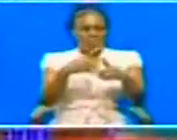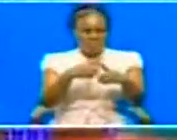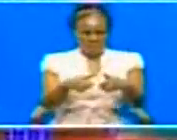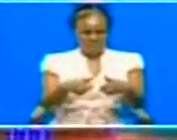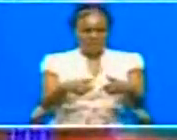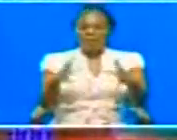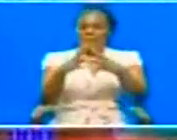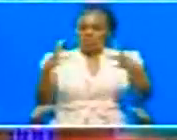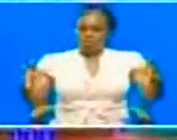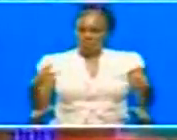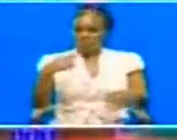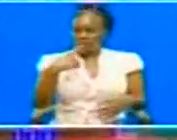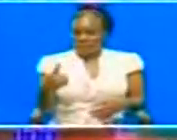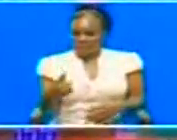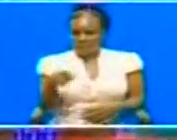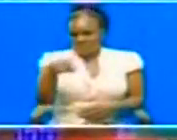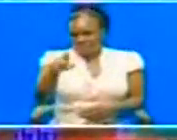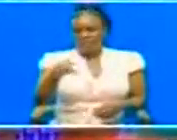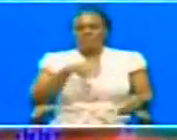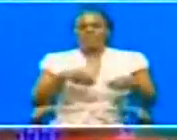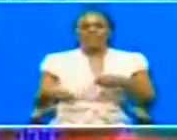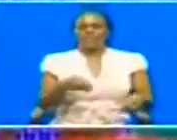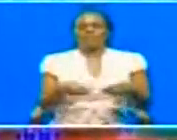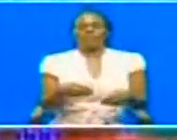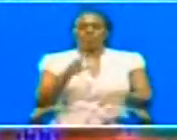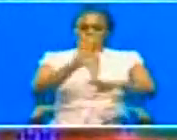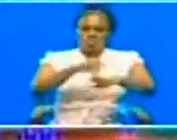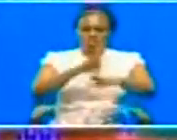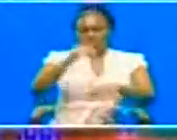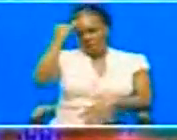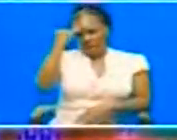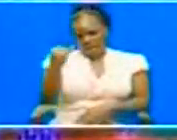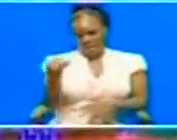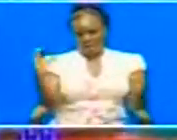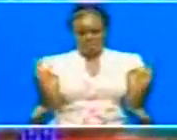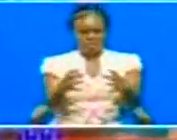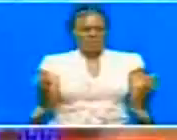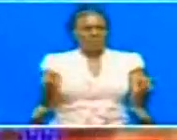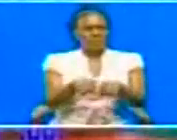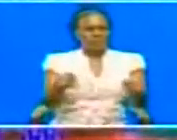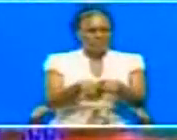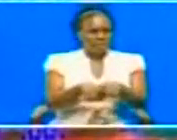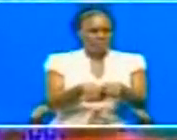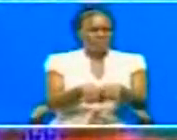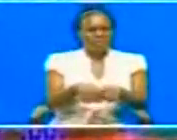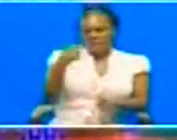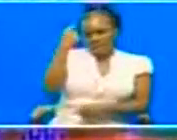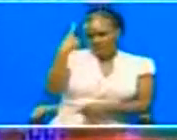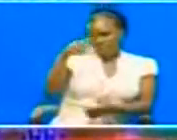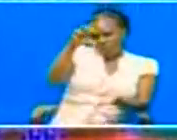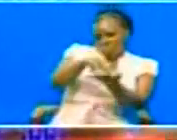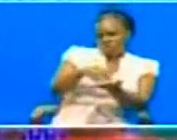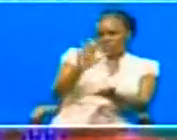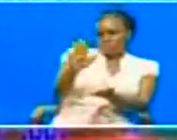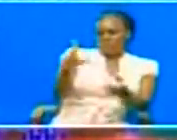the people, if you really see 70% of the people, I think it might be a good idea for us to just, I think as the society understands this condition,